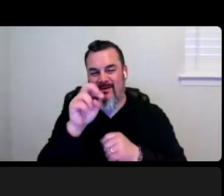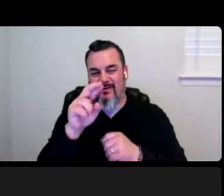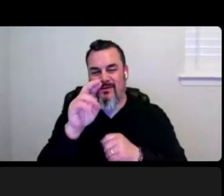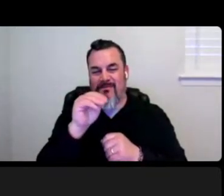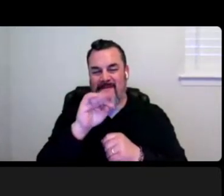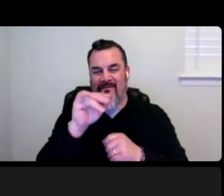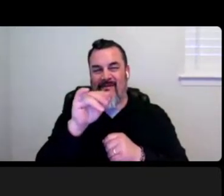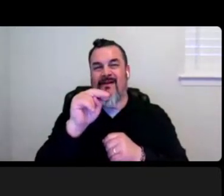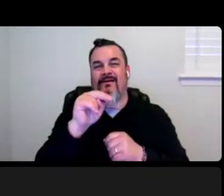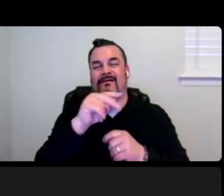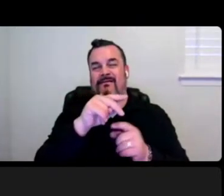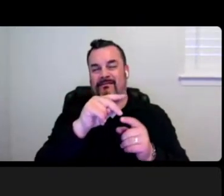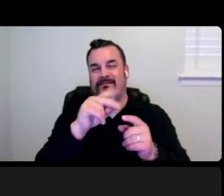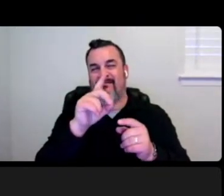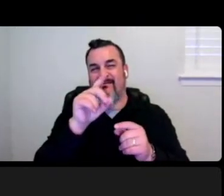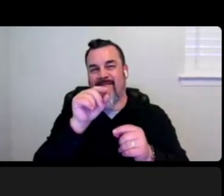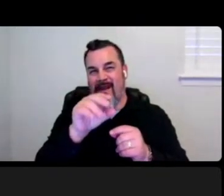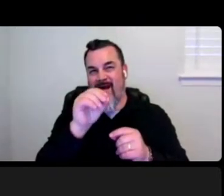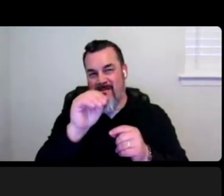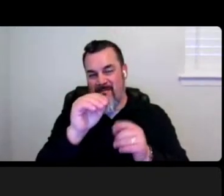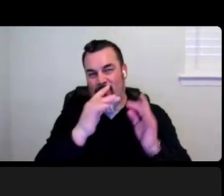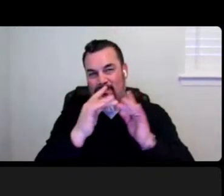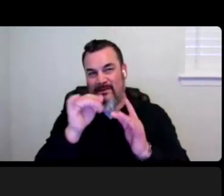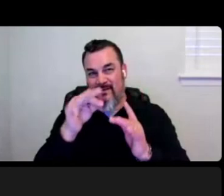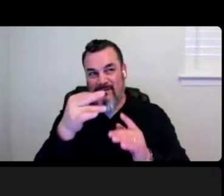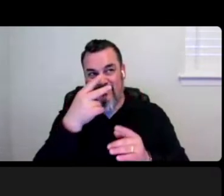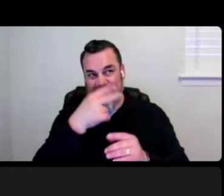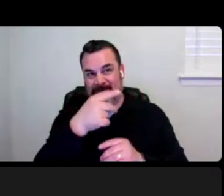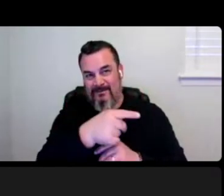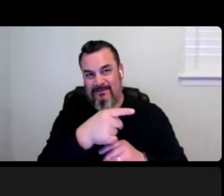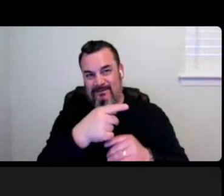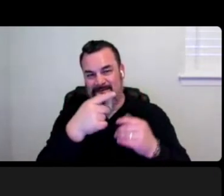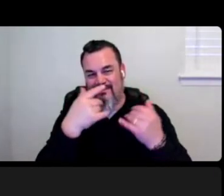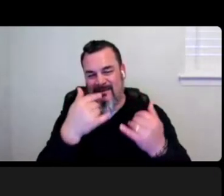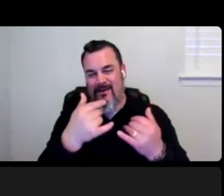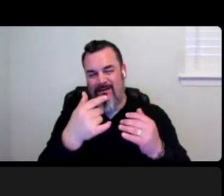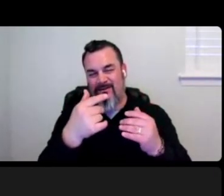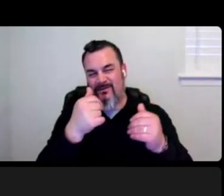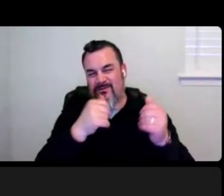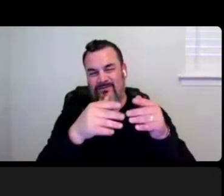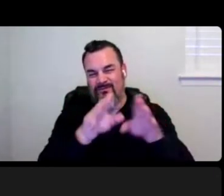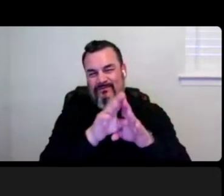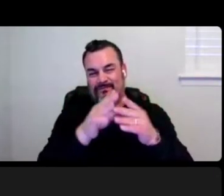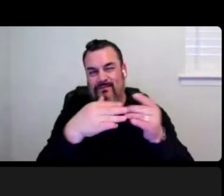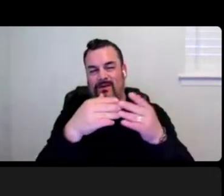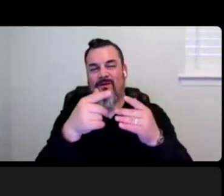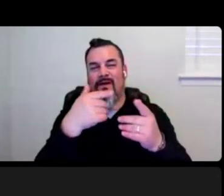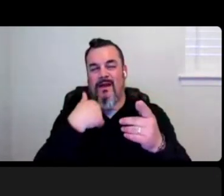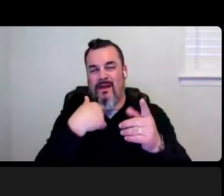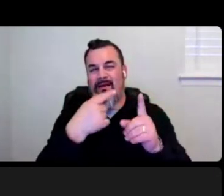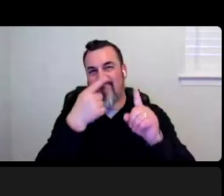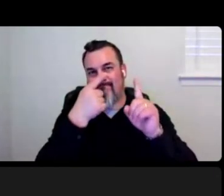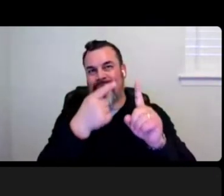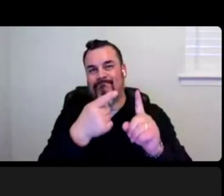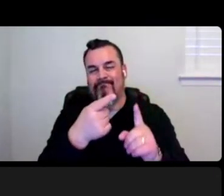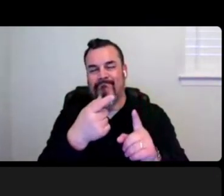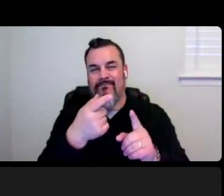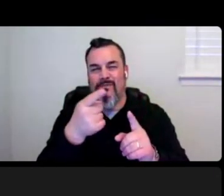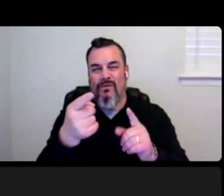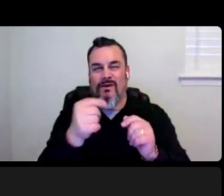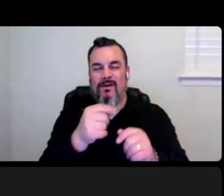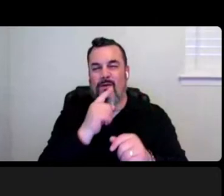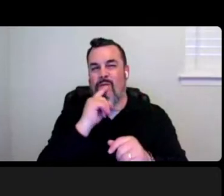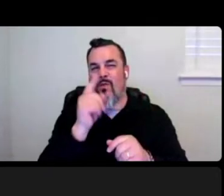DunderMifflin.com website. And if you went there, it's now closed, since it shows off, it's closed down. But if you went there, it had a mission statement. You could